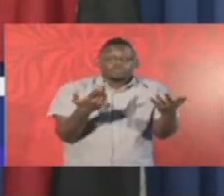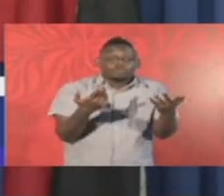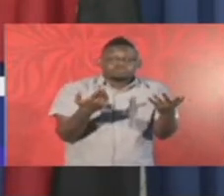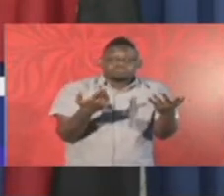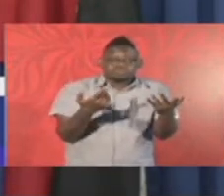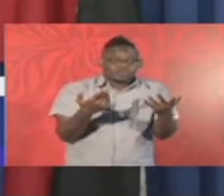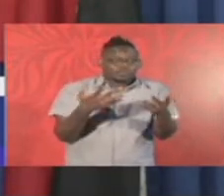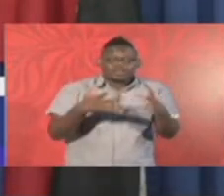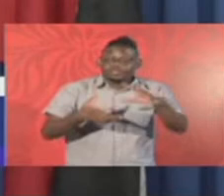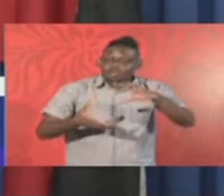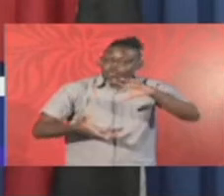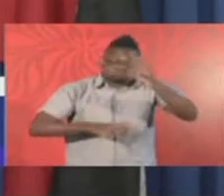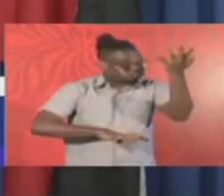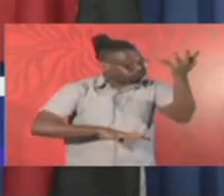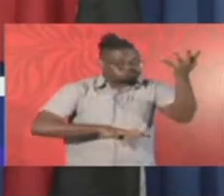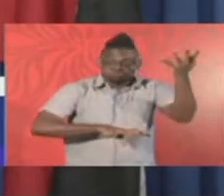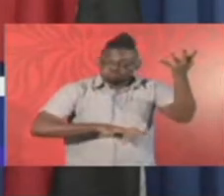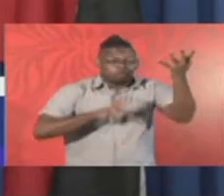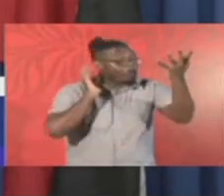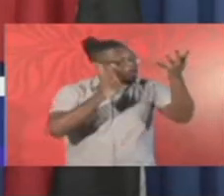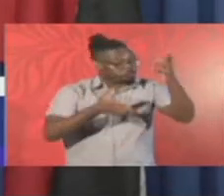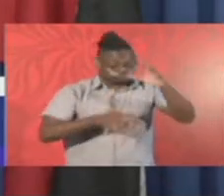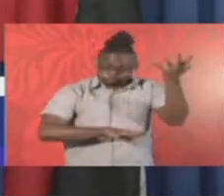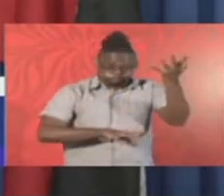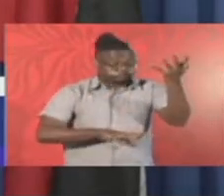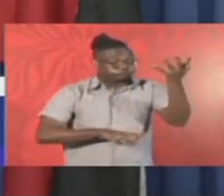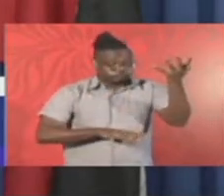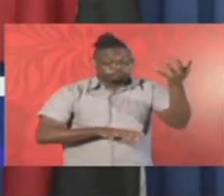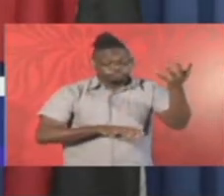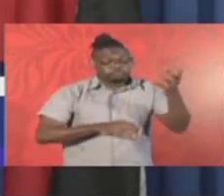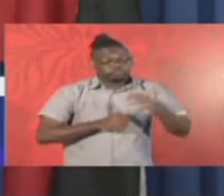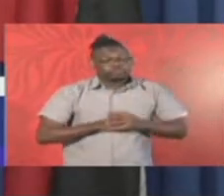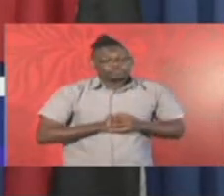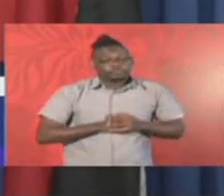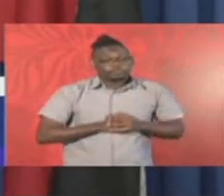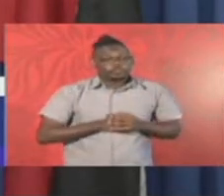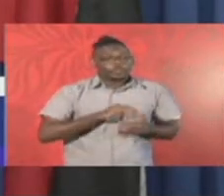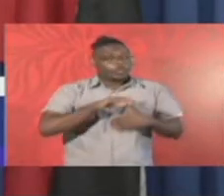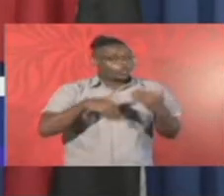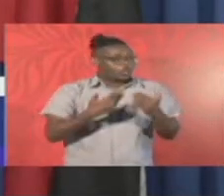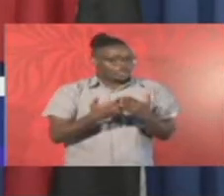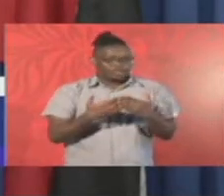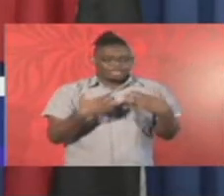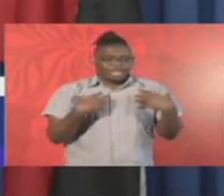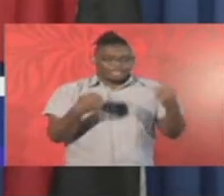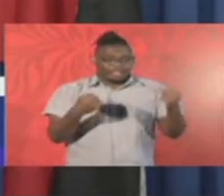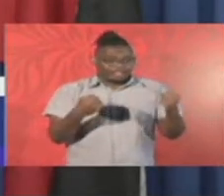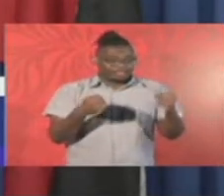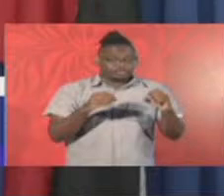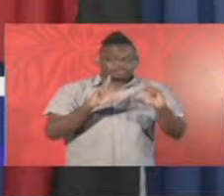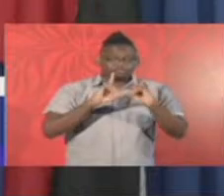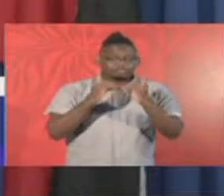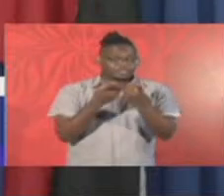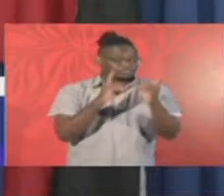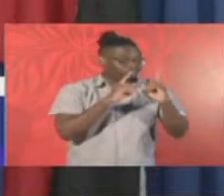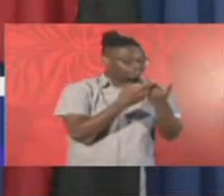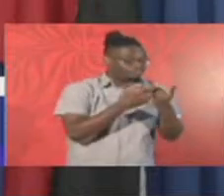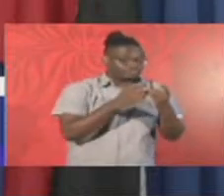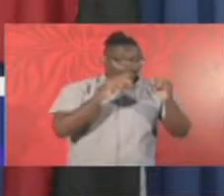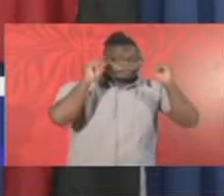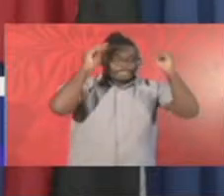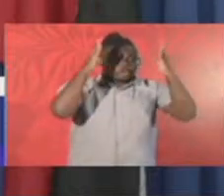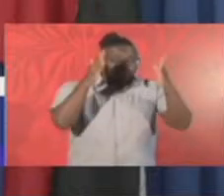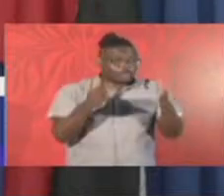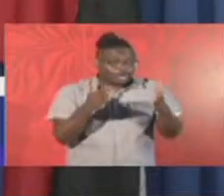I would like to be, the minister would like to be, the health department in all its manifestations in the country would like to be in a position